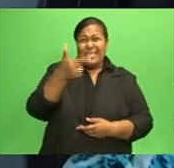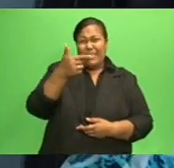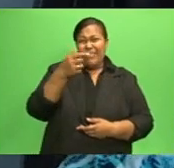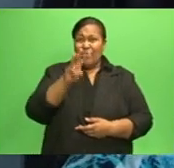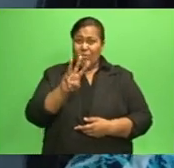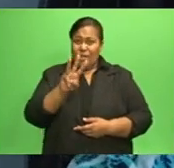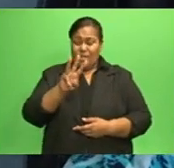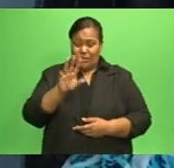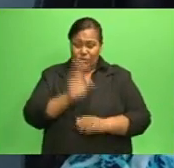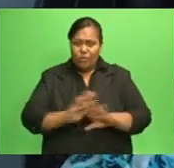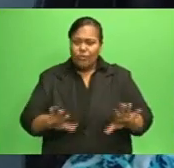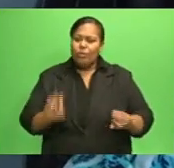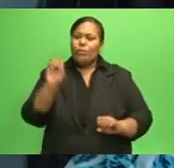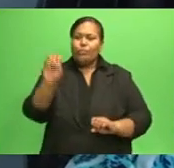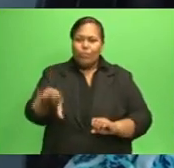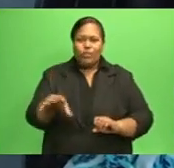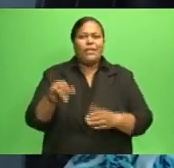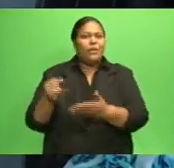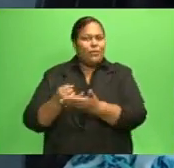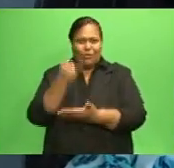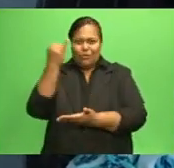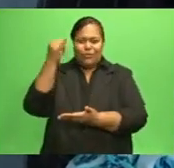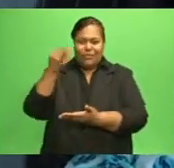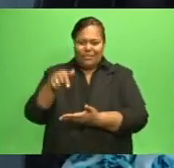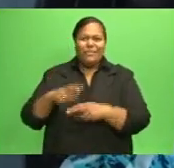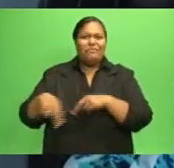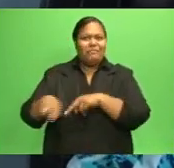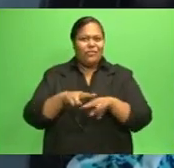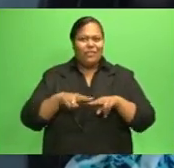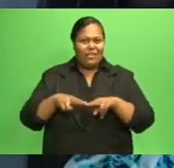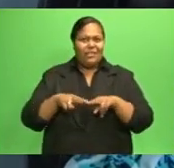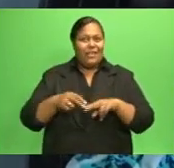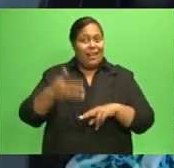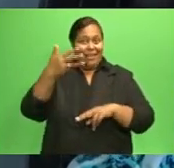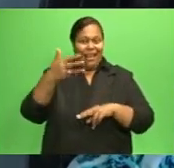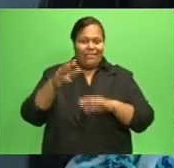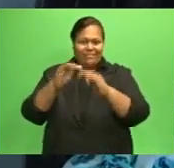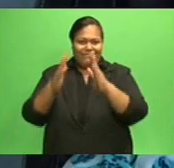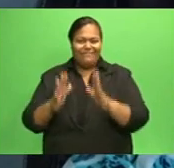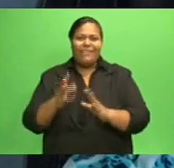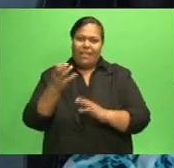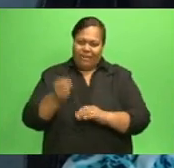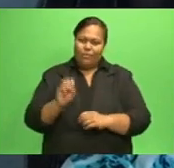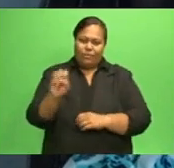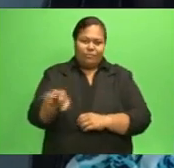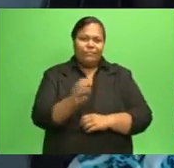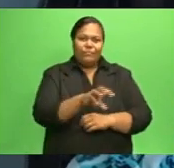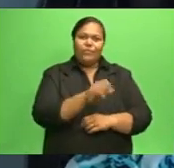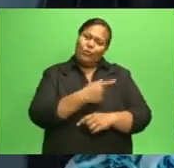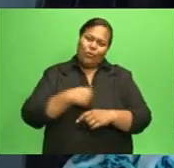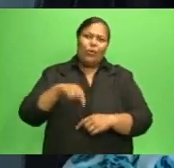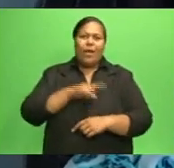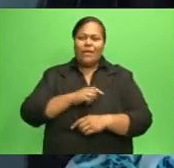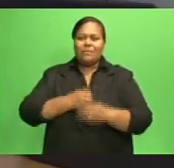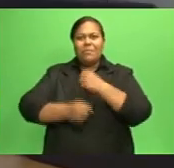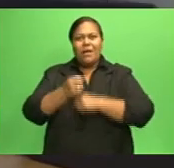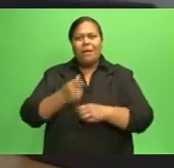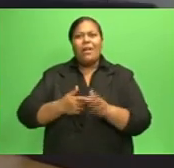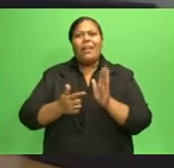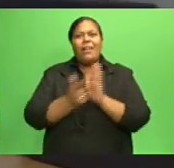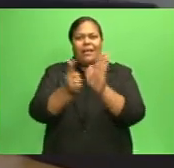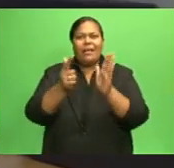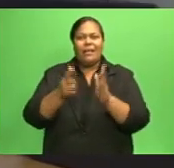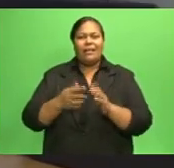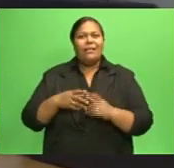Fiji, they could all come under the care of the state, which is the Director of Social Welfare becomes the legal guardian for the children. Yeah. Head